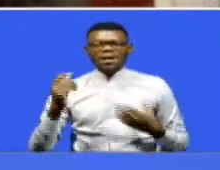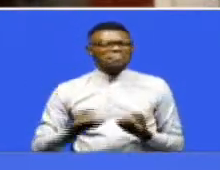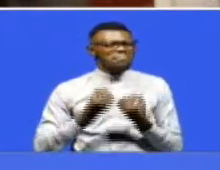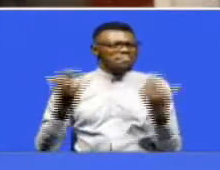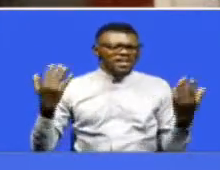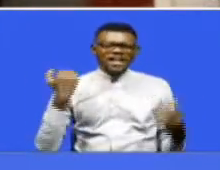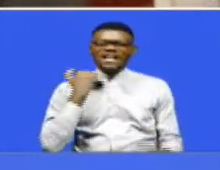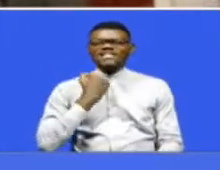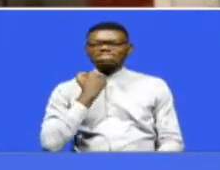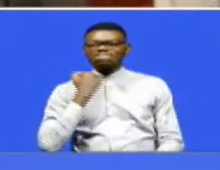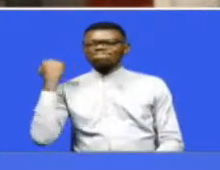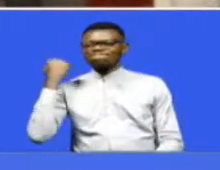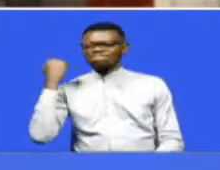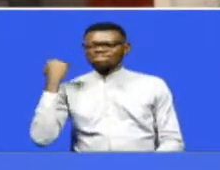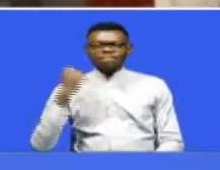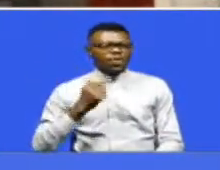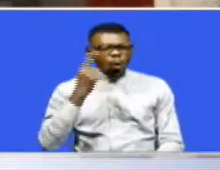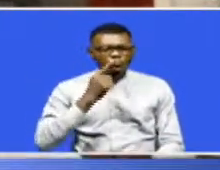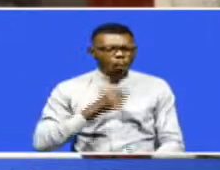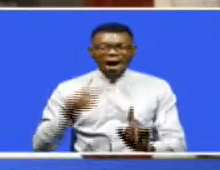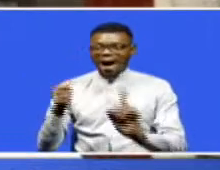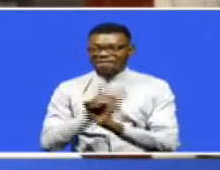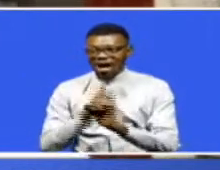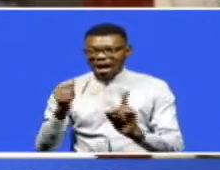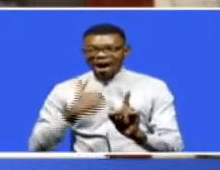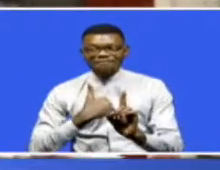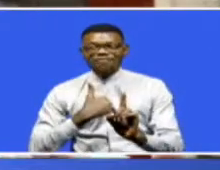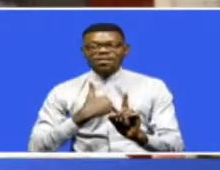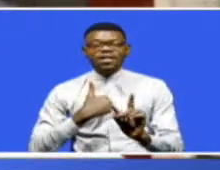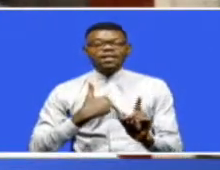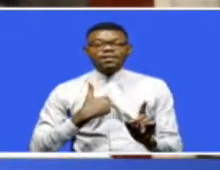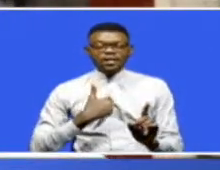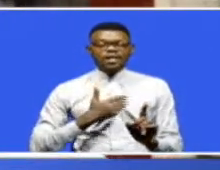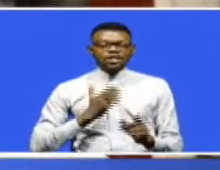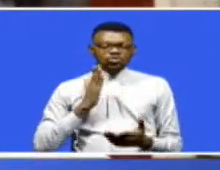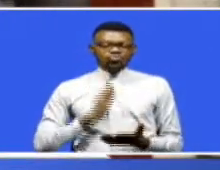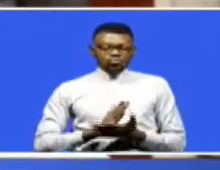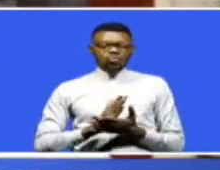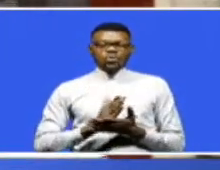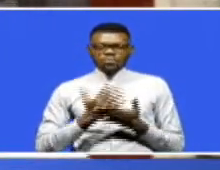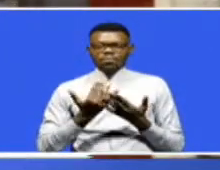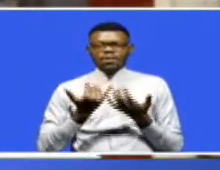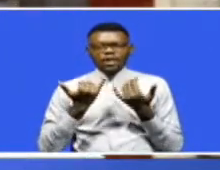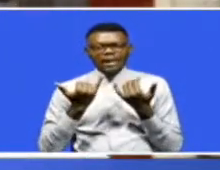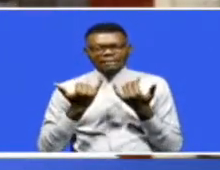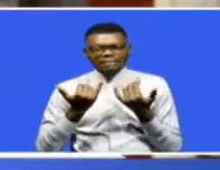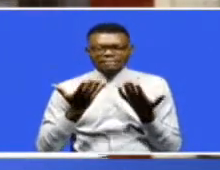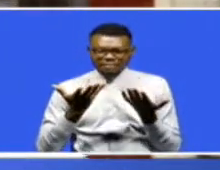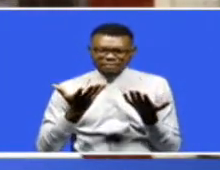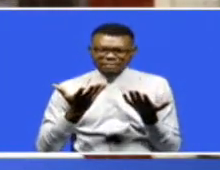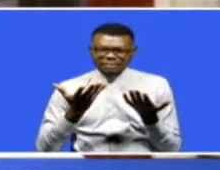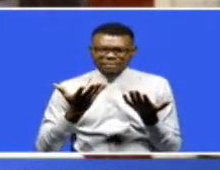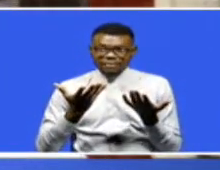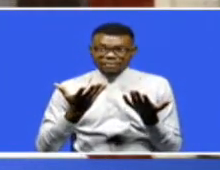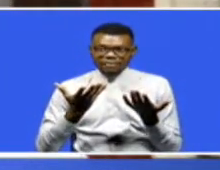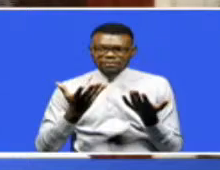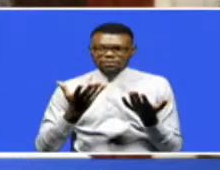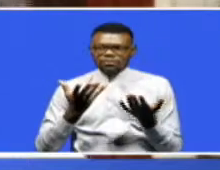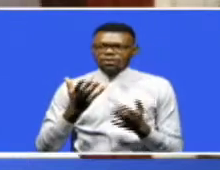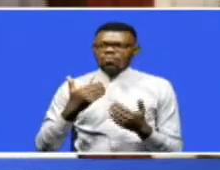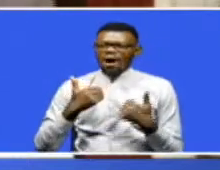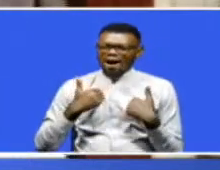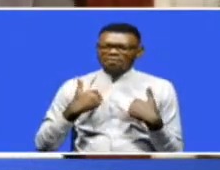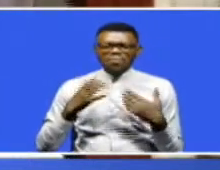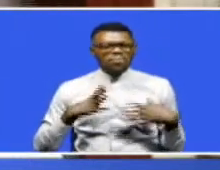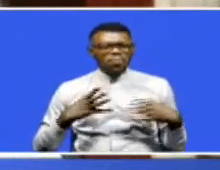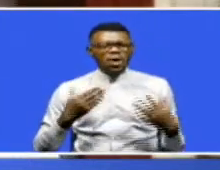of violence in homes, and therefore if despite being sick, you know, bodily, so